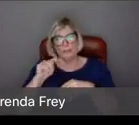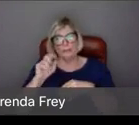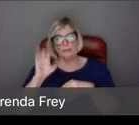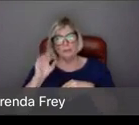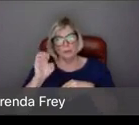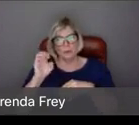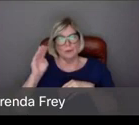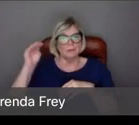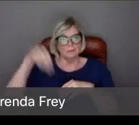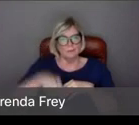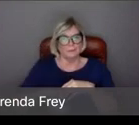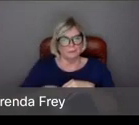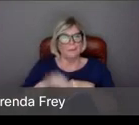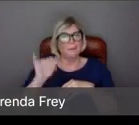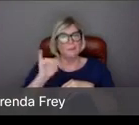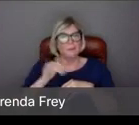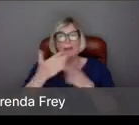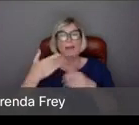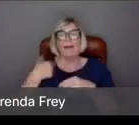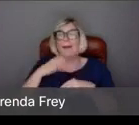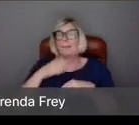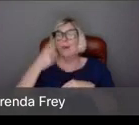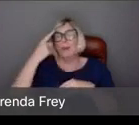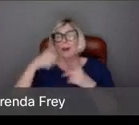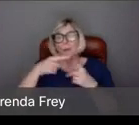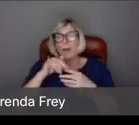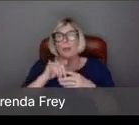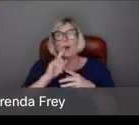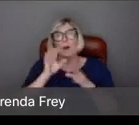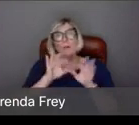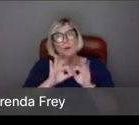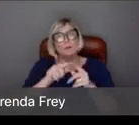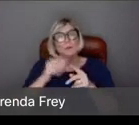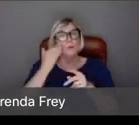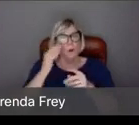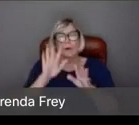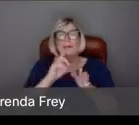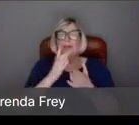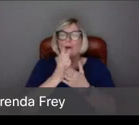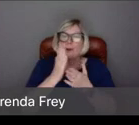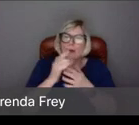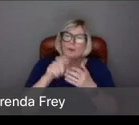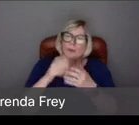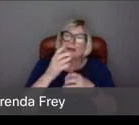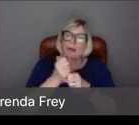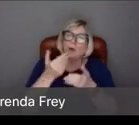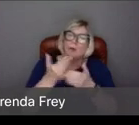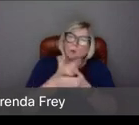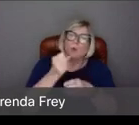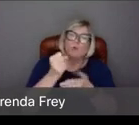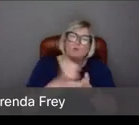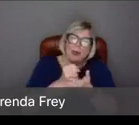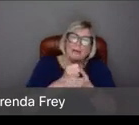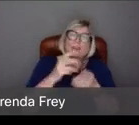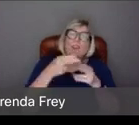well. So things that I did not think about that are really important to know, that it's okay to establish new credit, and there's certainly going to be times where you